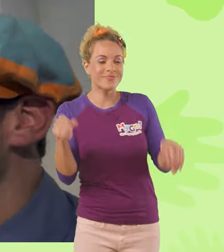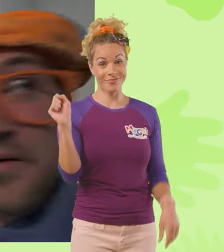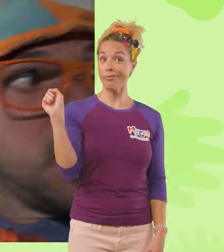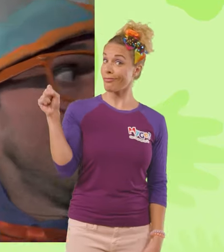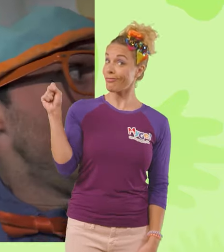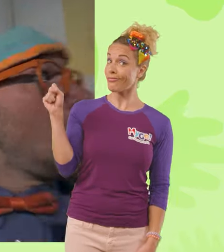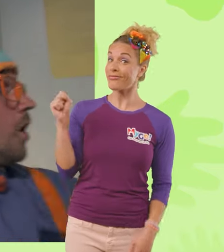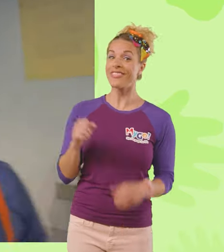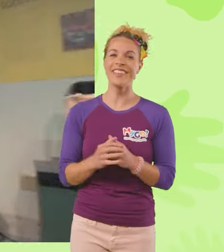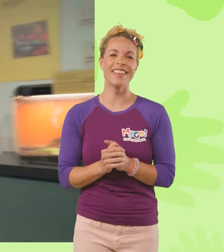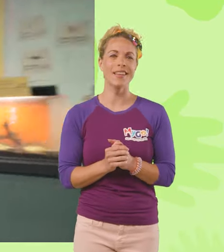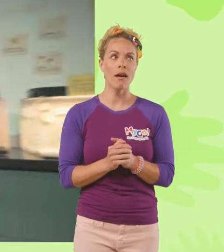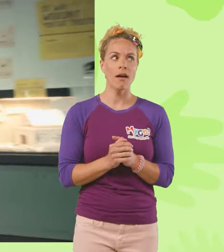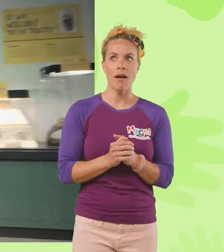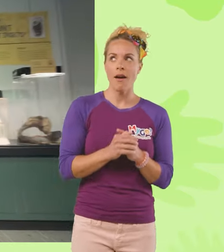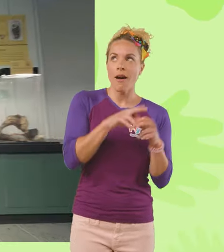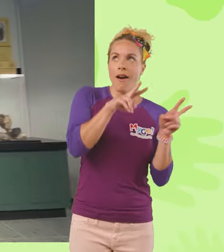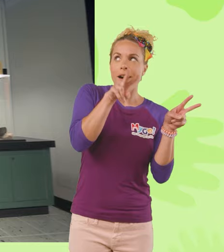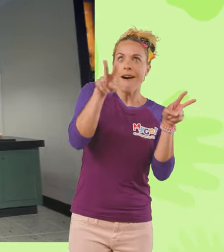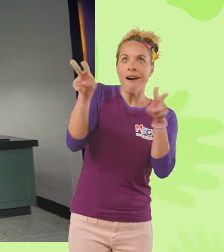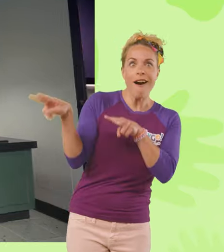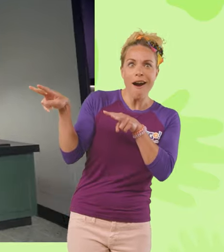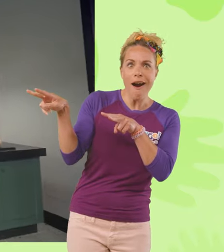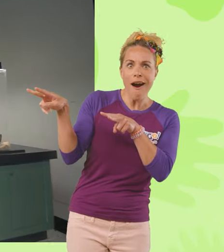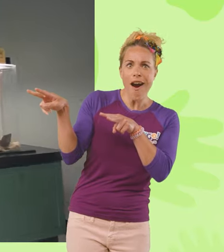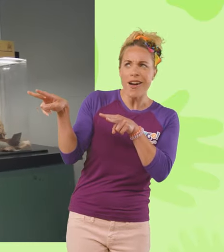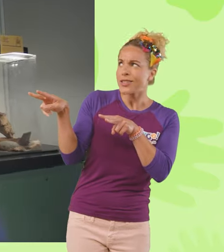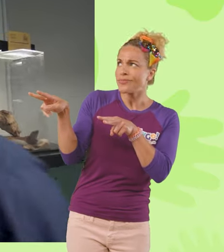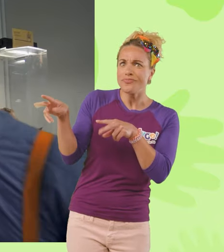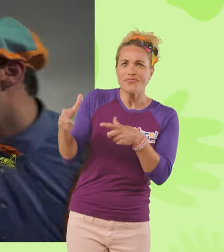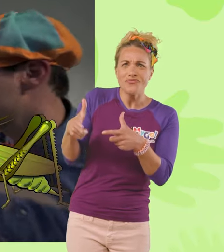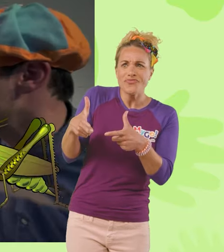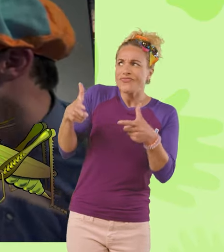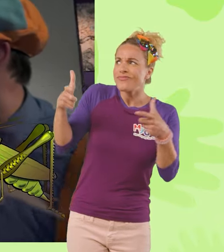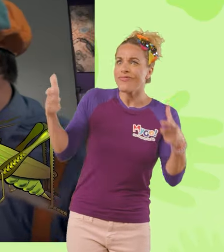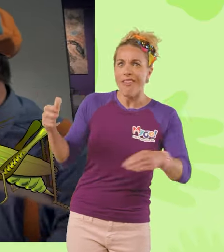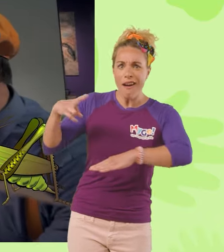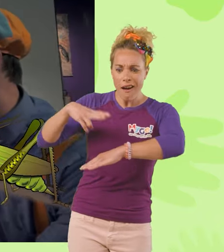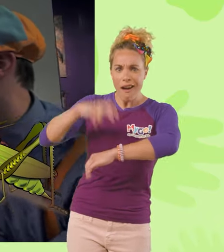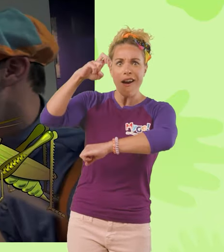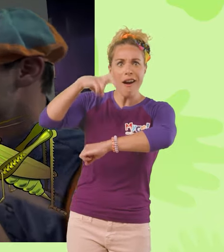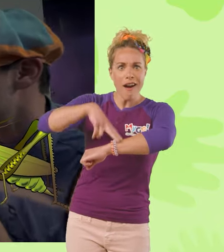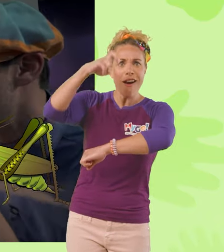are. Oh, look over here. Some giant grasshoppers.